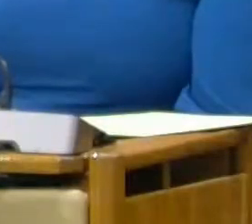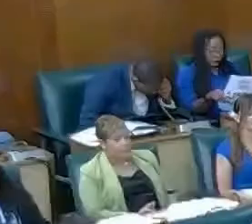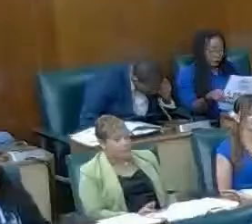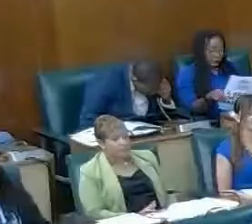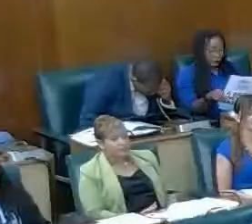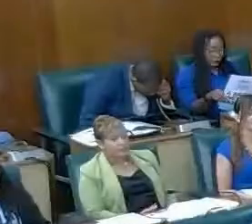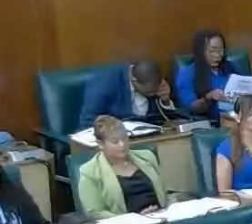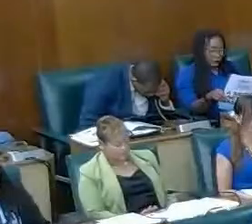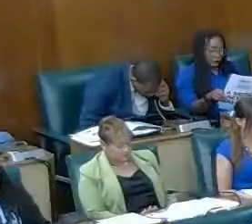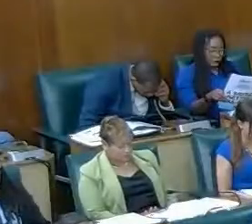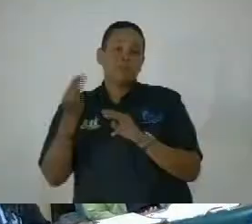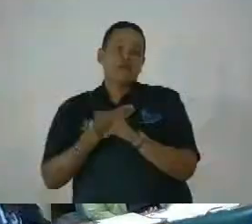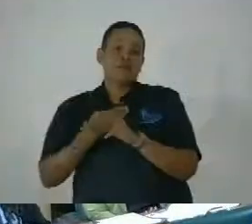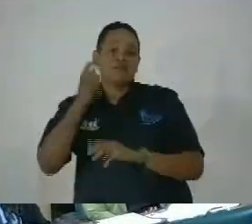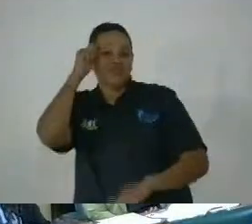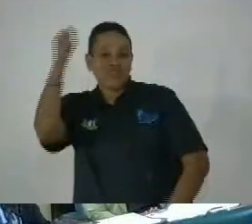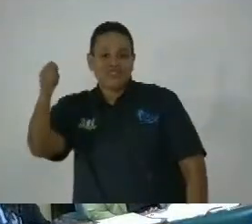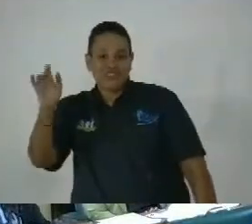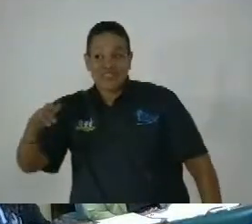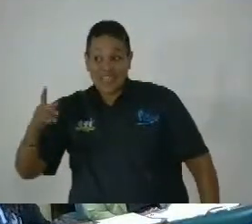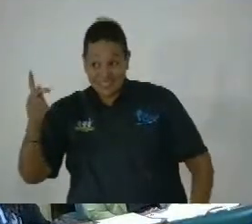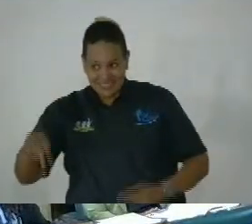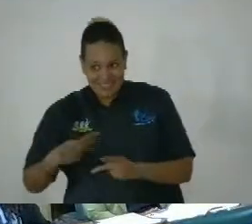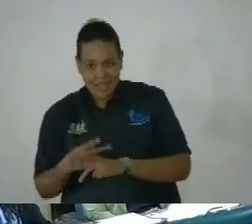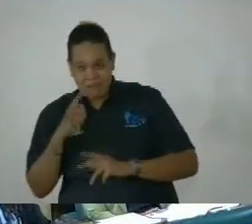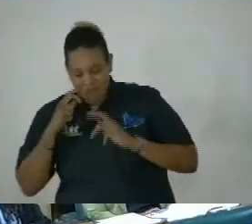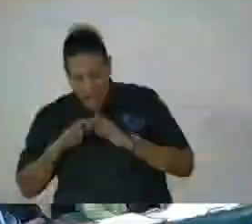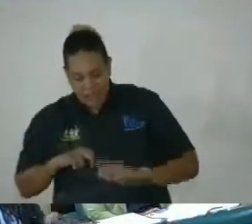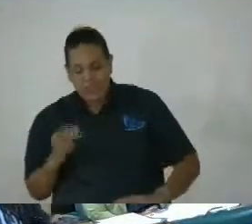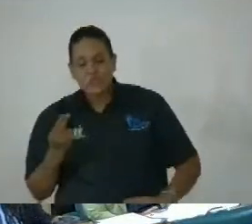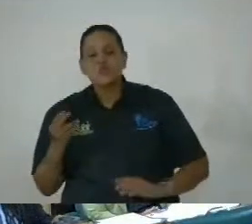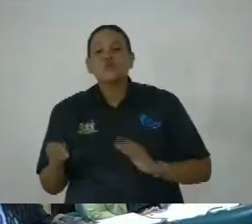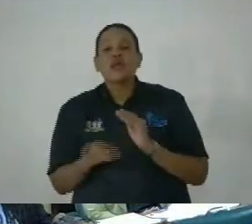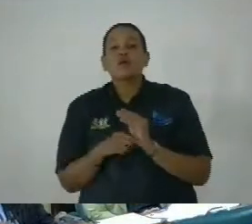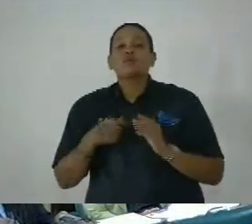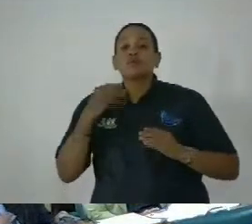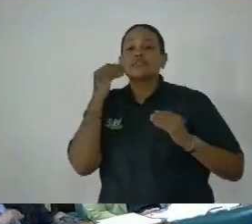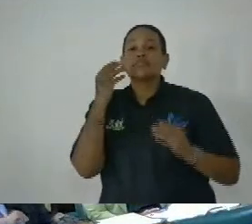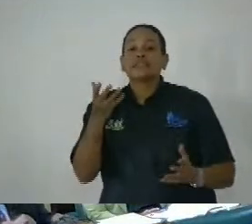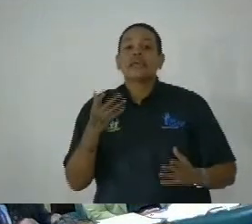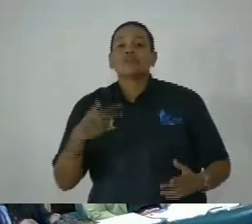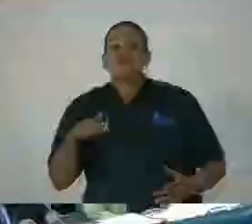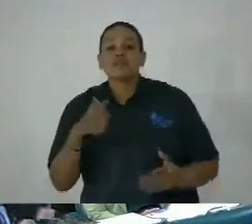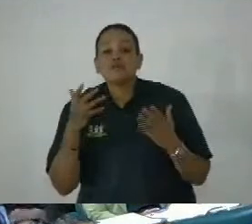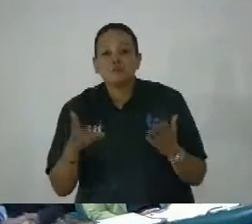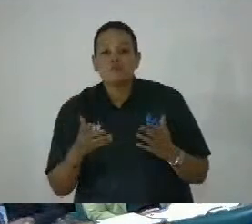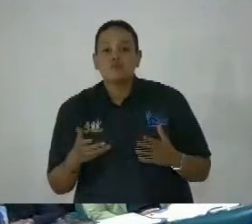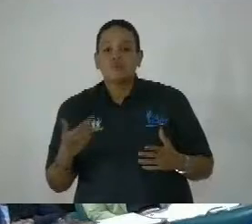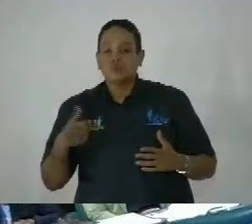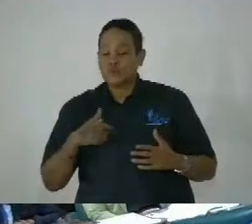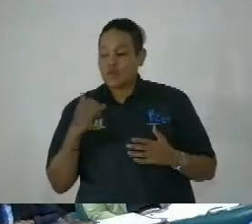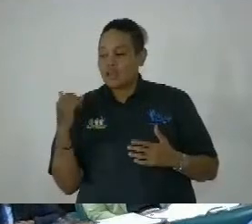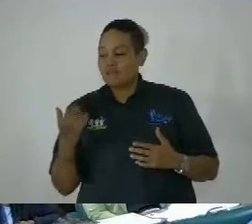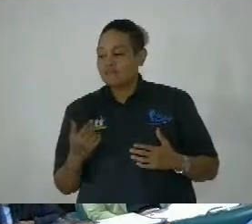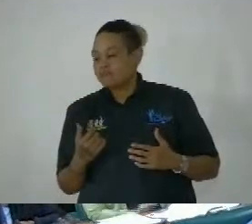because they brought that kind of analysis. And this is why I've said in here before, we're not on this, that we copy some